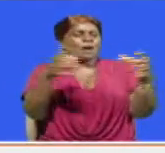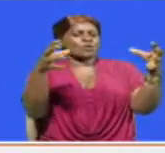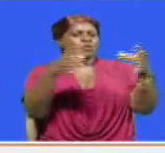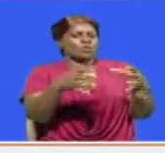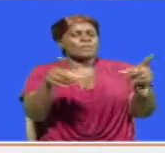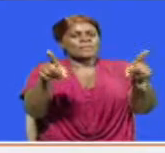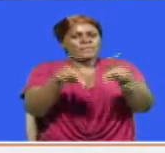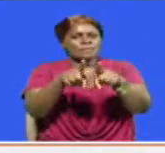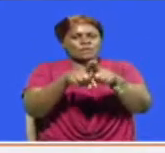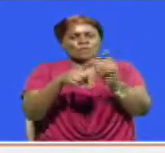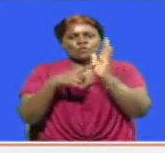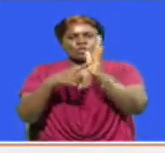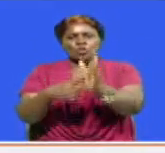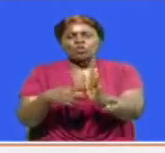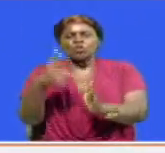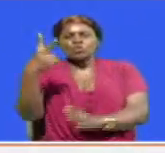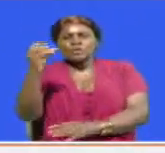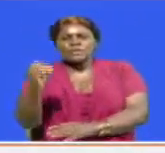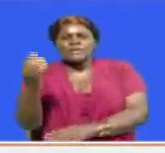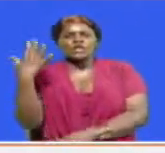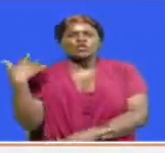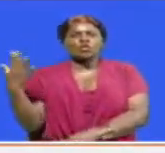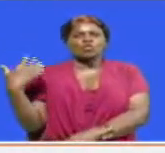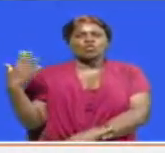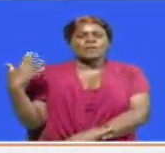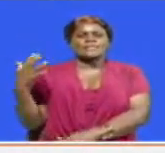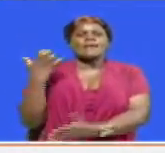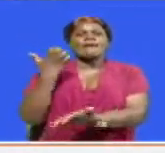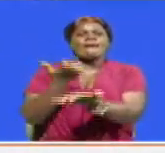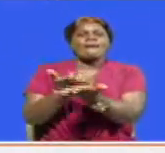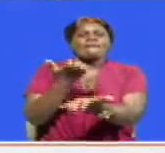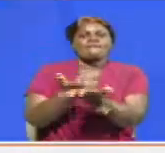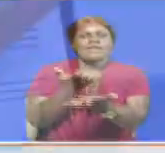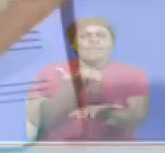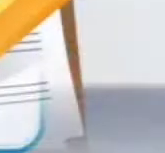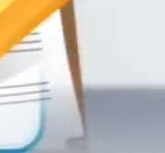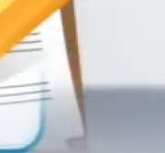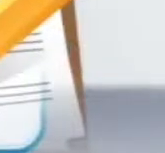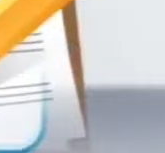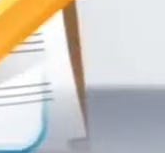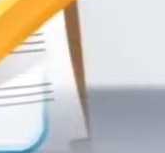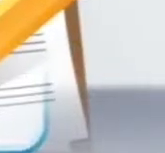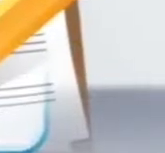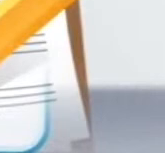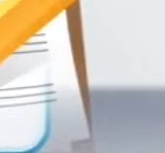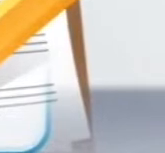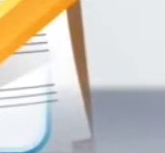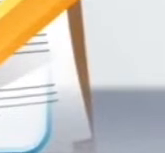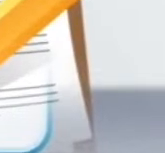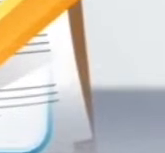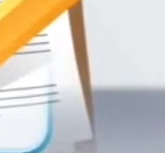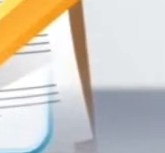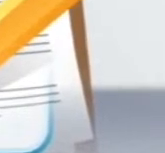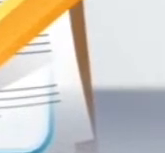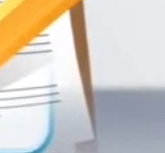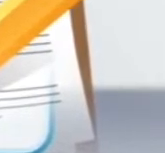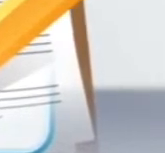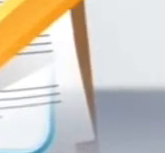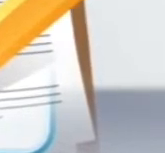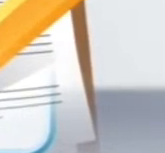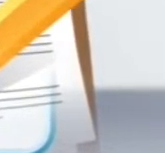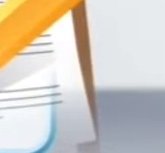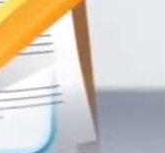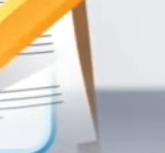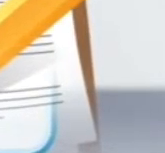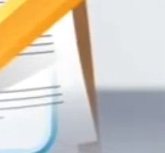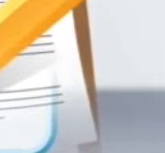has also produced about 20 documents as evidence and exhibits before the court. They include bank statements,